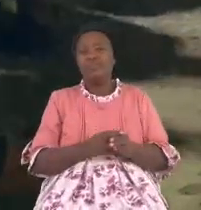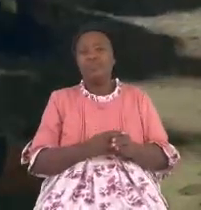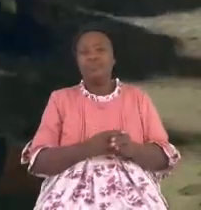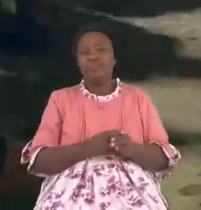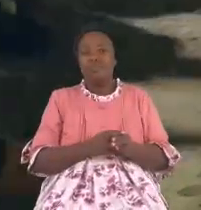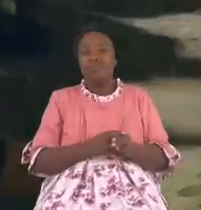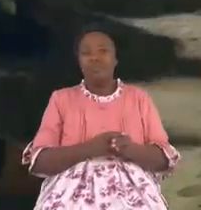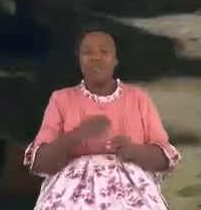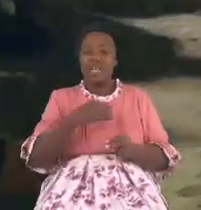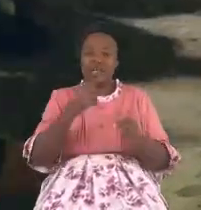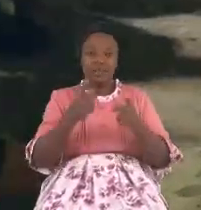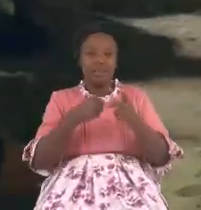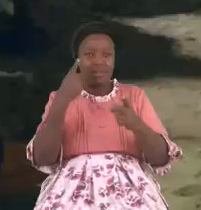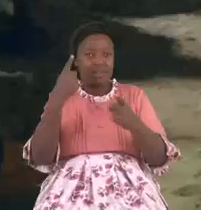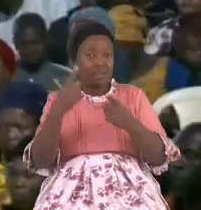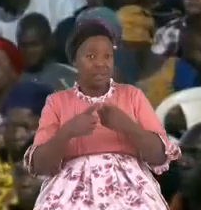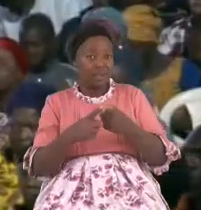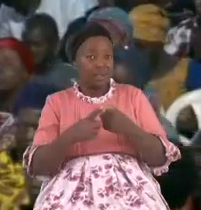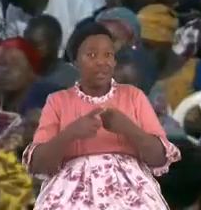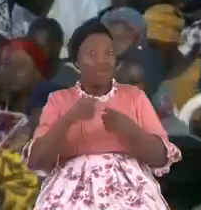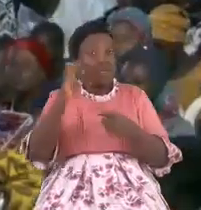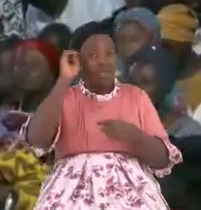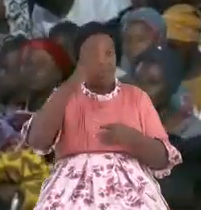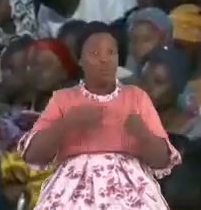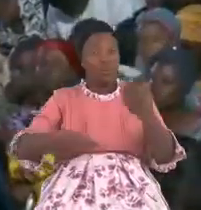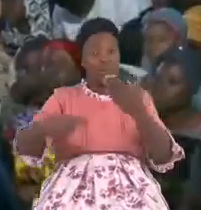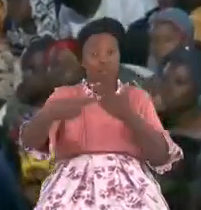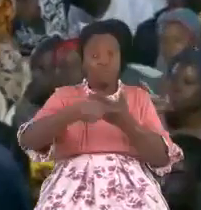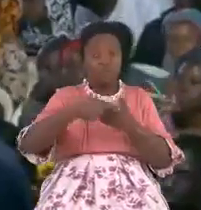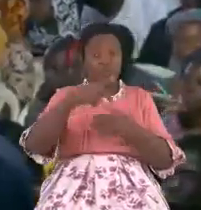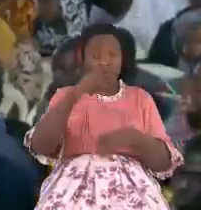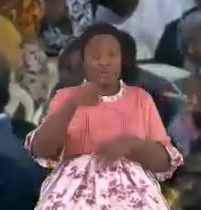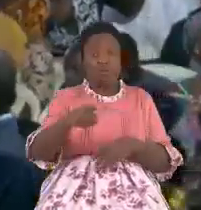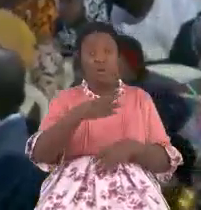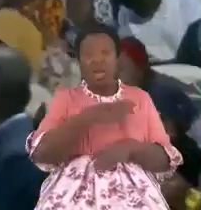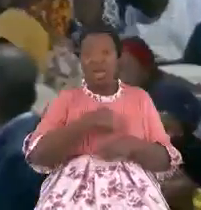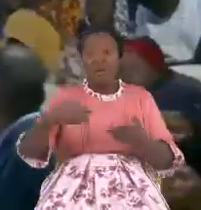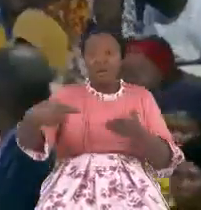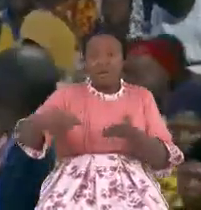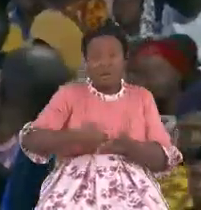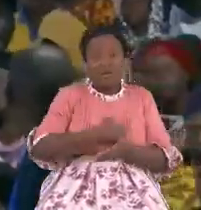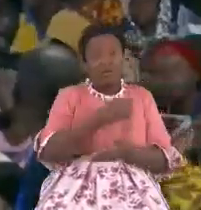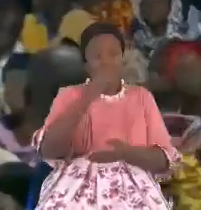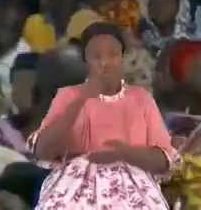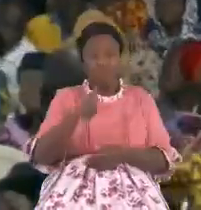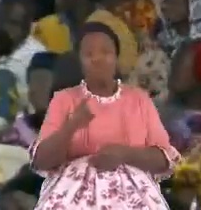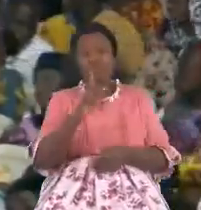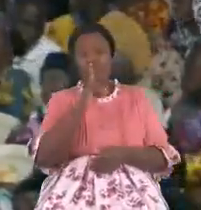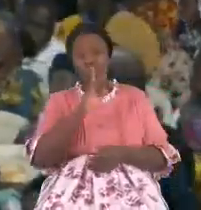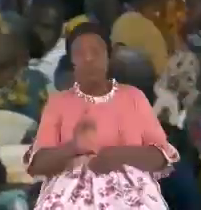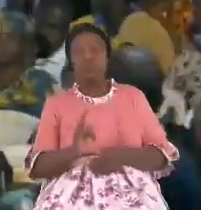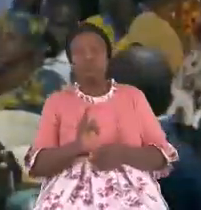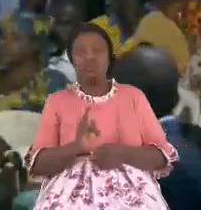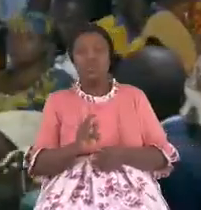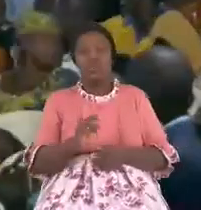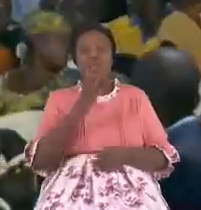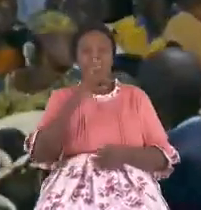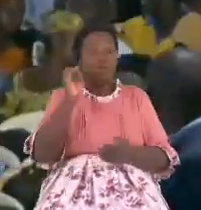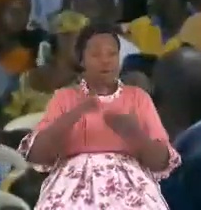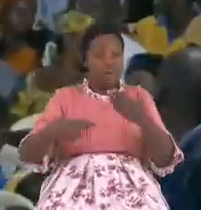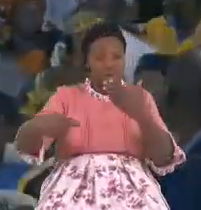and then he will restore you and renew you indeed he'll restore